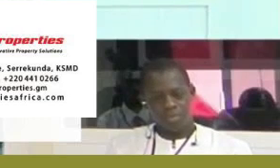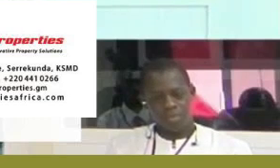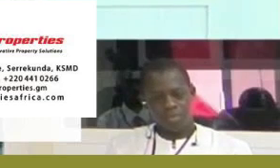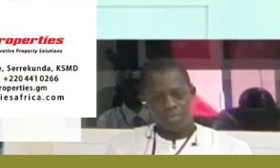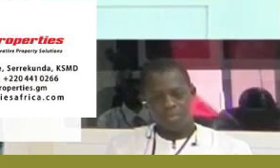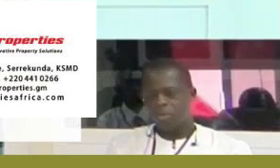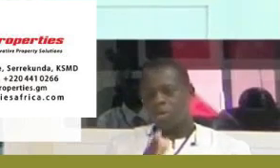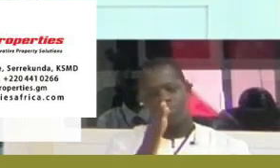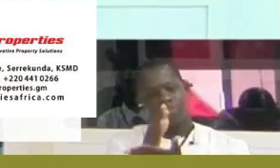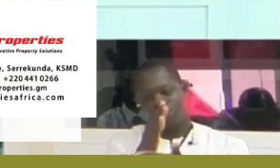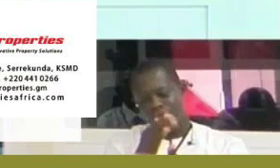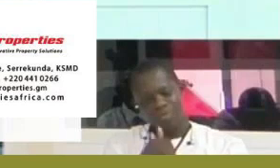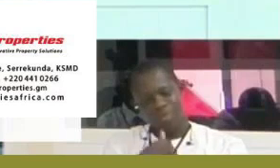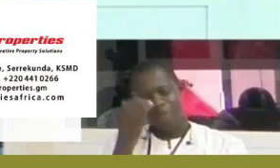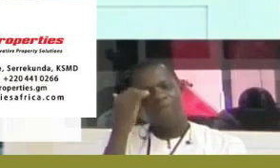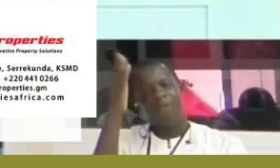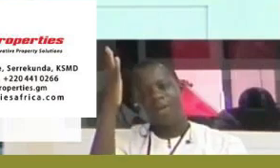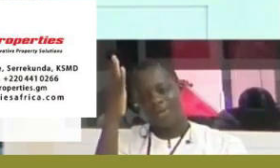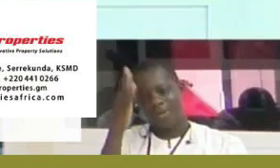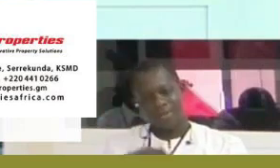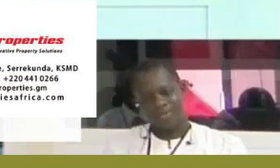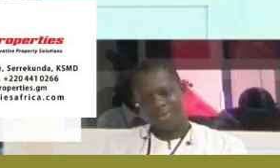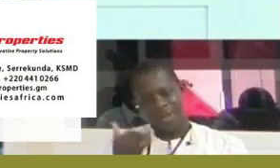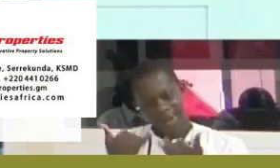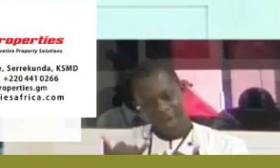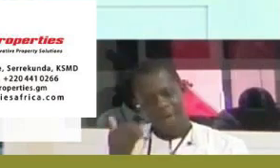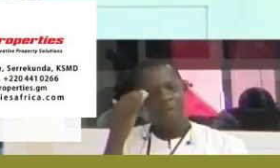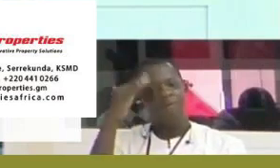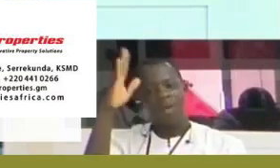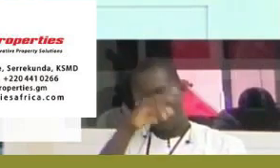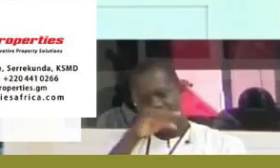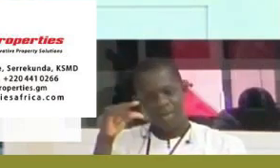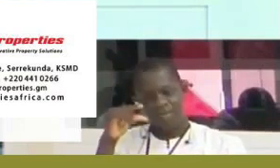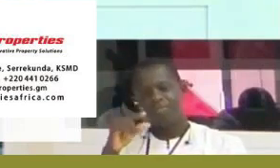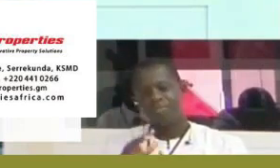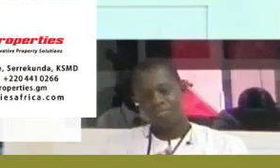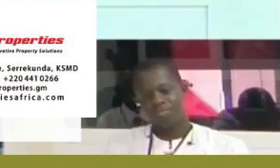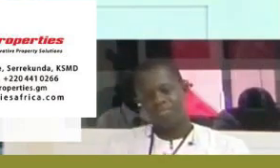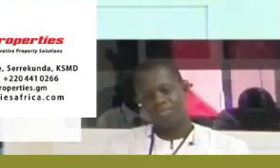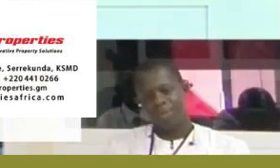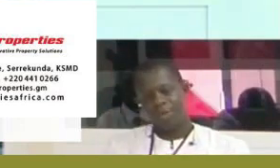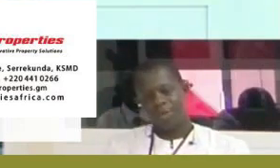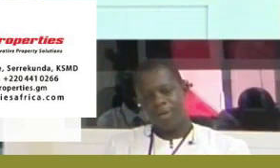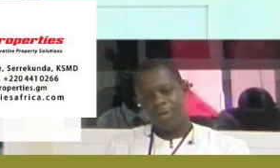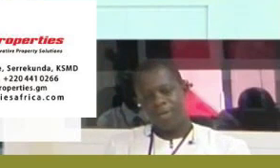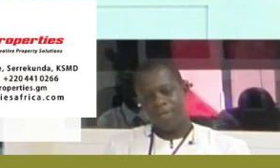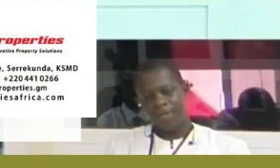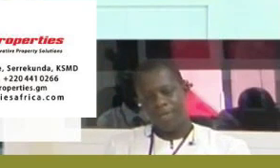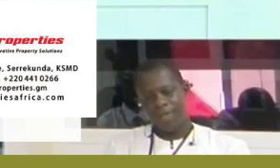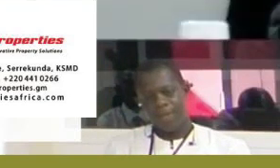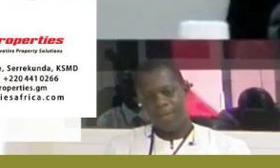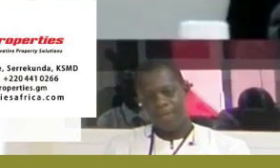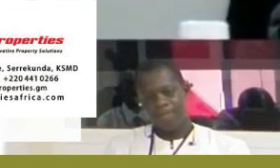order from the former president Yahya Jammeh to carry out on the execution of the prisoners. Upon their arrival at the Mile